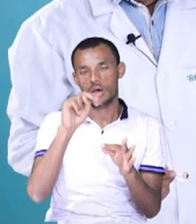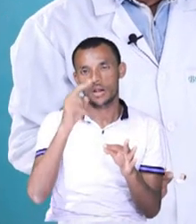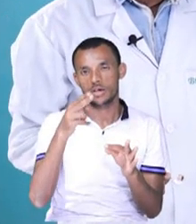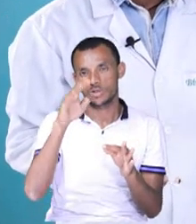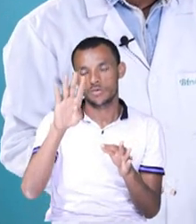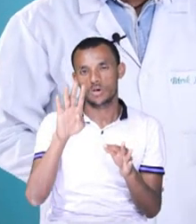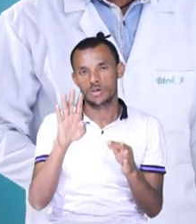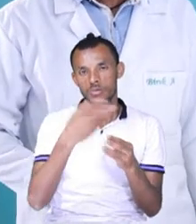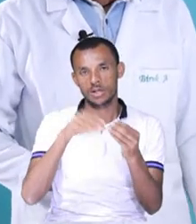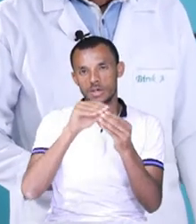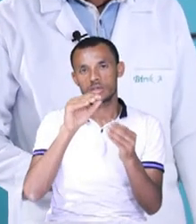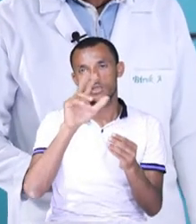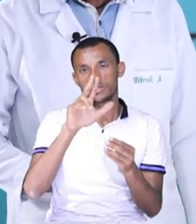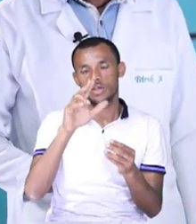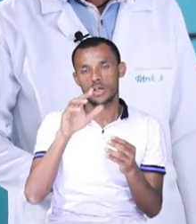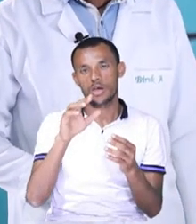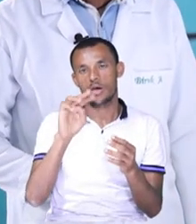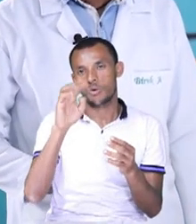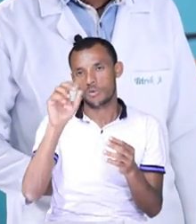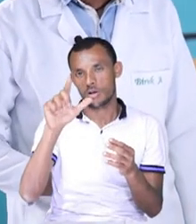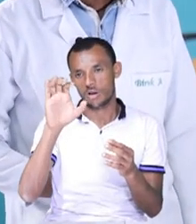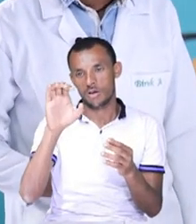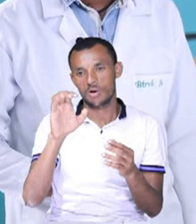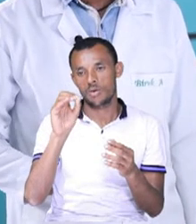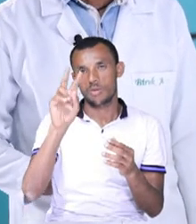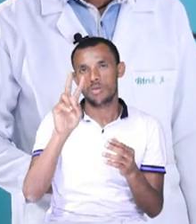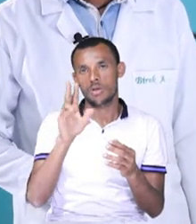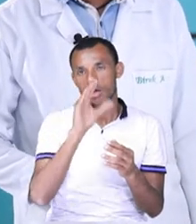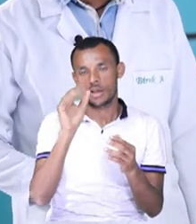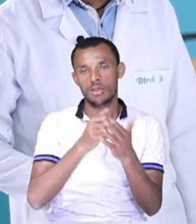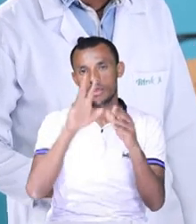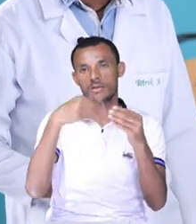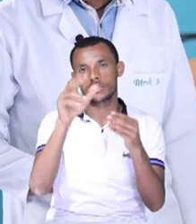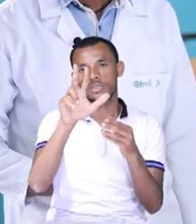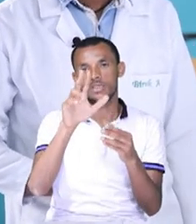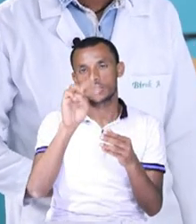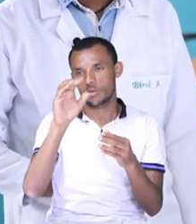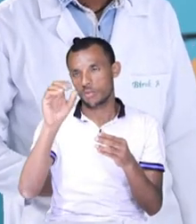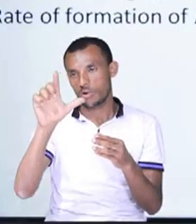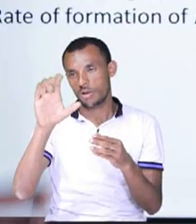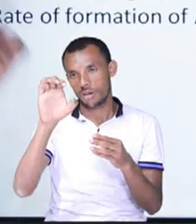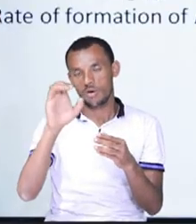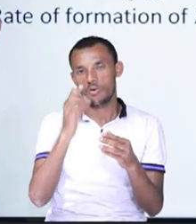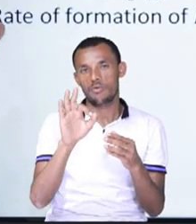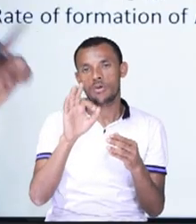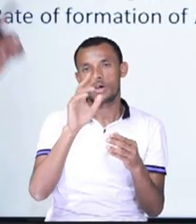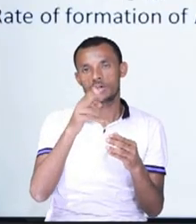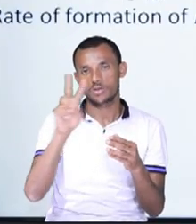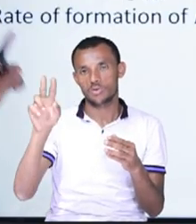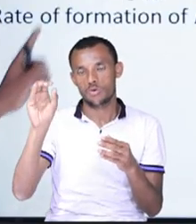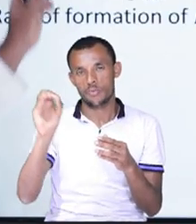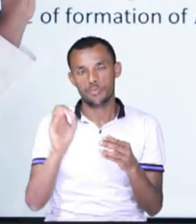3 mole of O2. It gives 2 mole of N2 and 6 mole of H2. What is